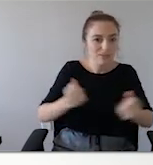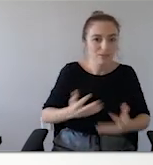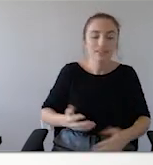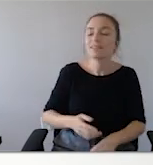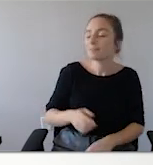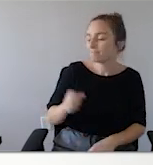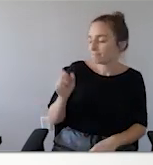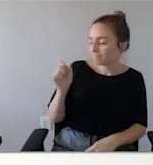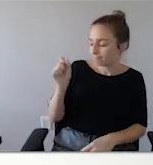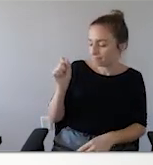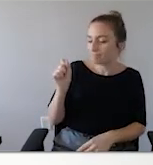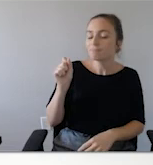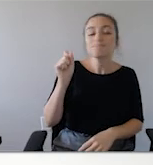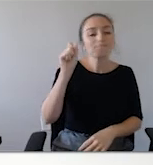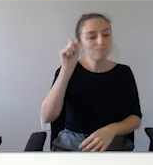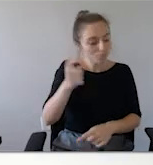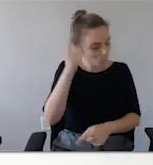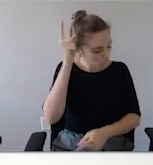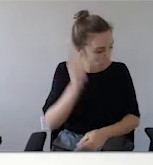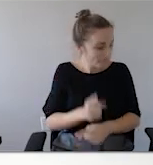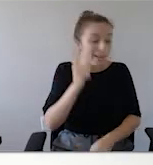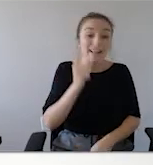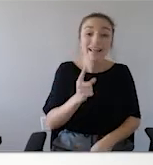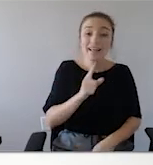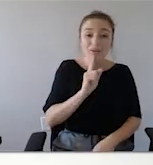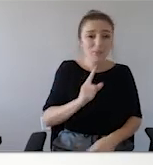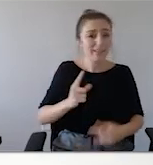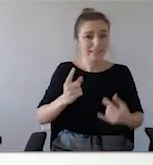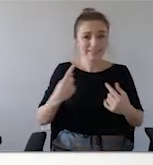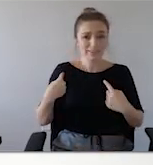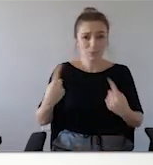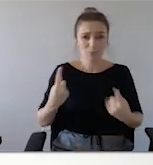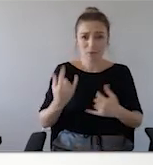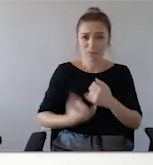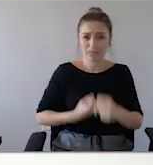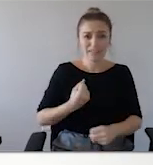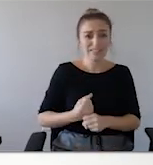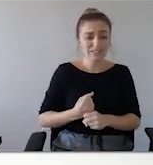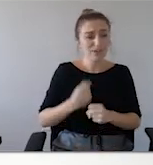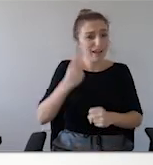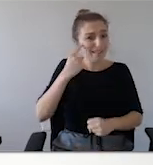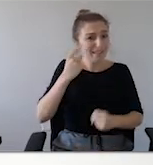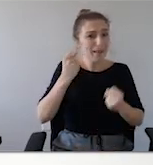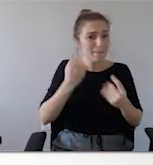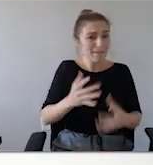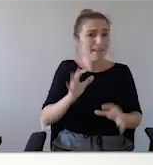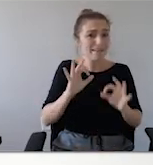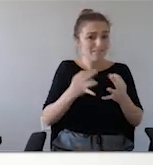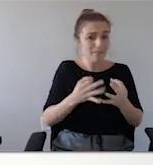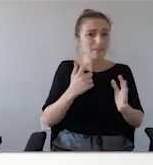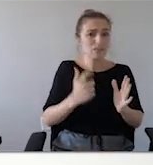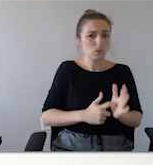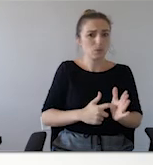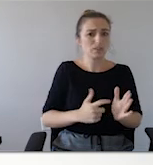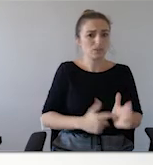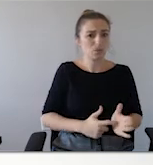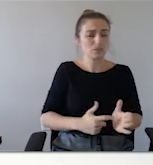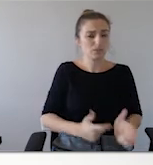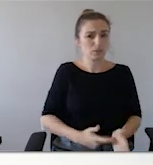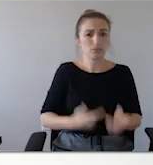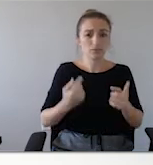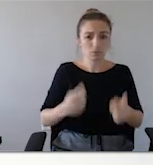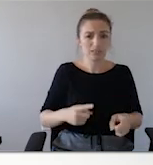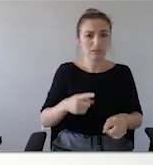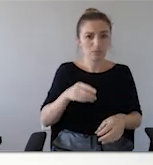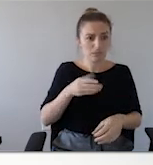in school. And a lot of families are not returning because they were given the opportunity to